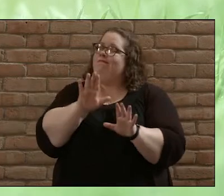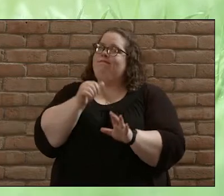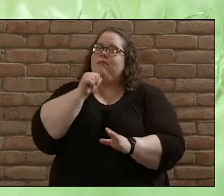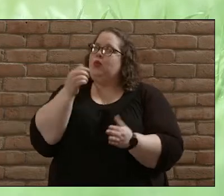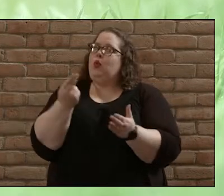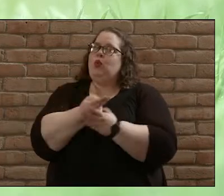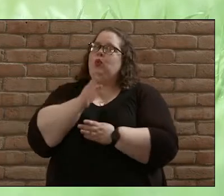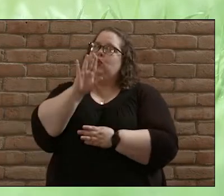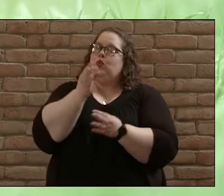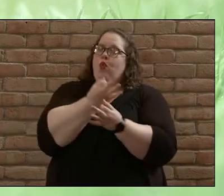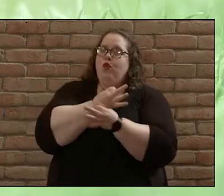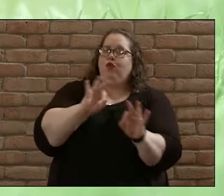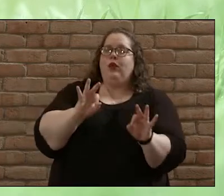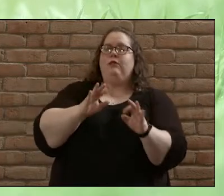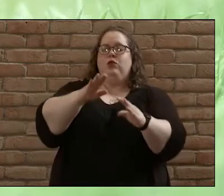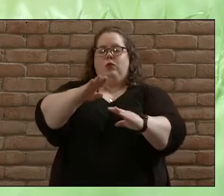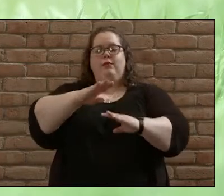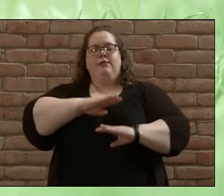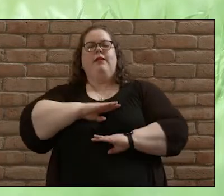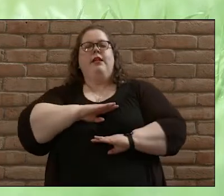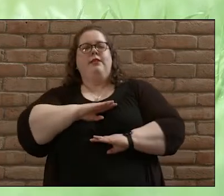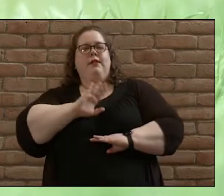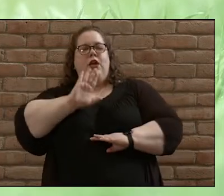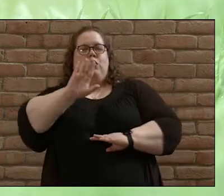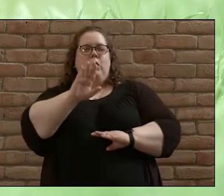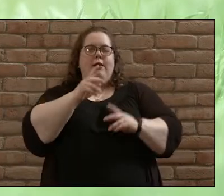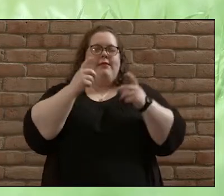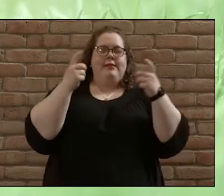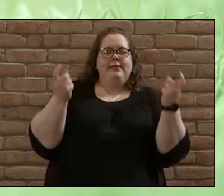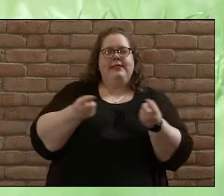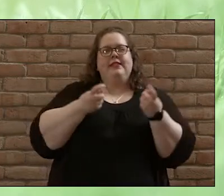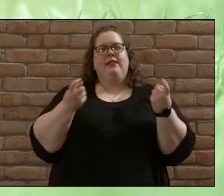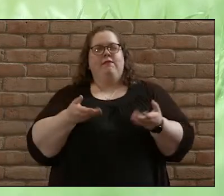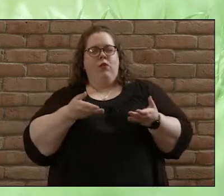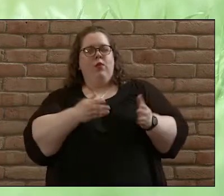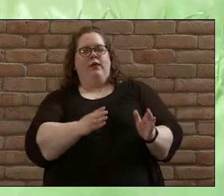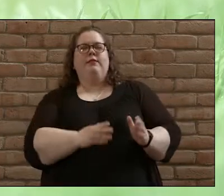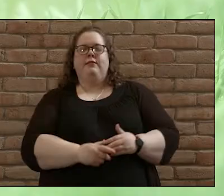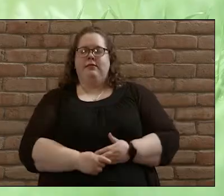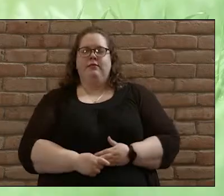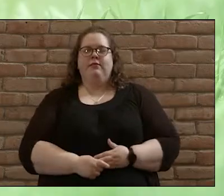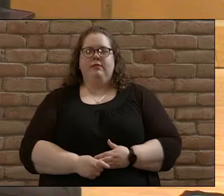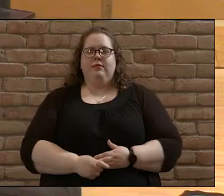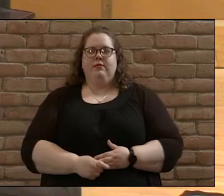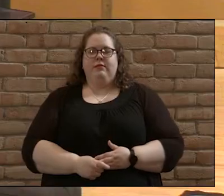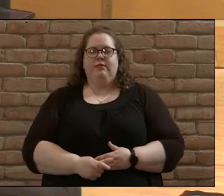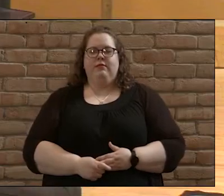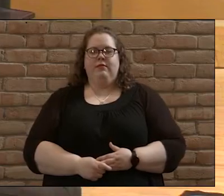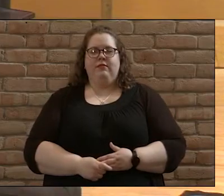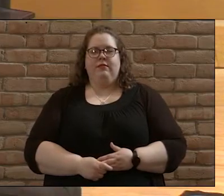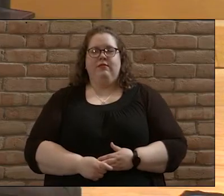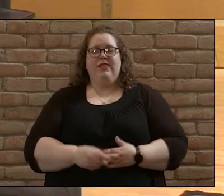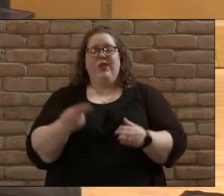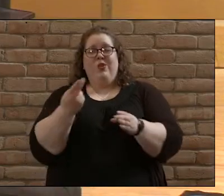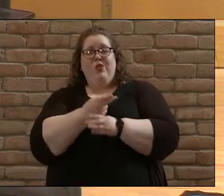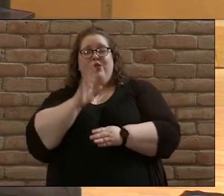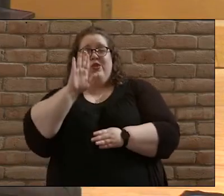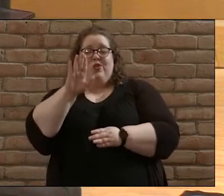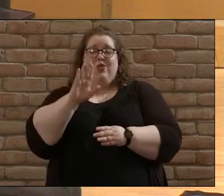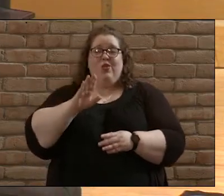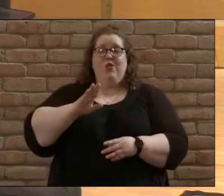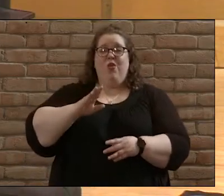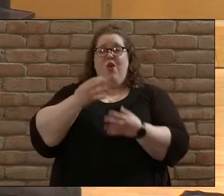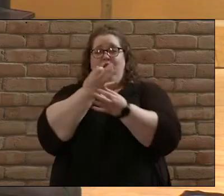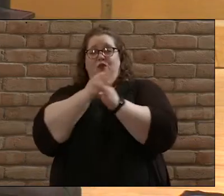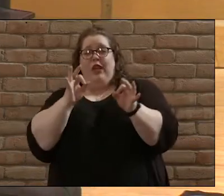freedom to satisfy your sinful nature." And what it looks like to use your freedom to satisfy your